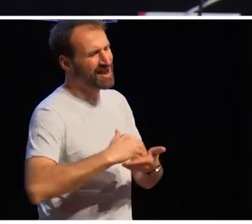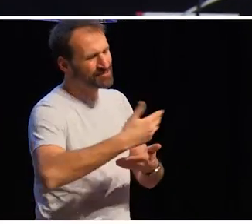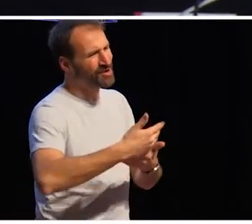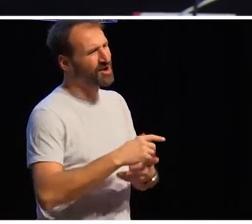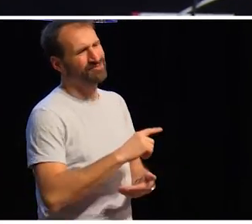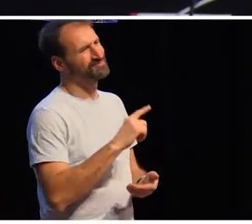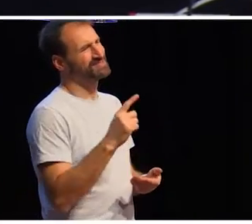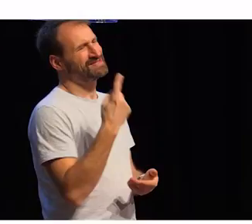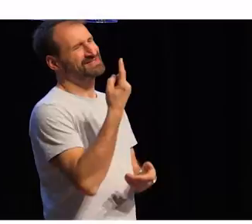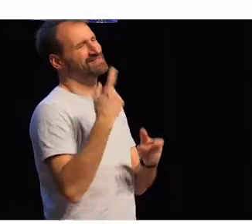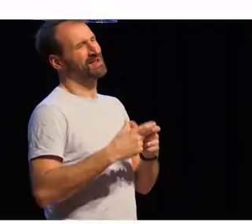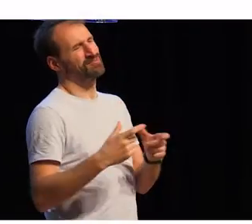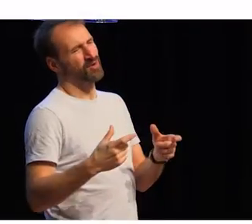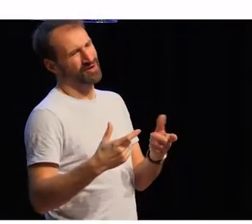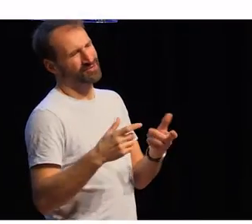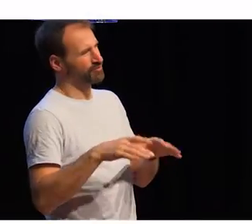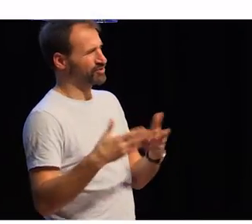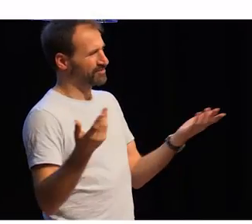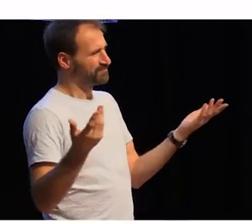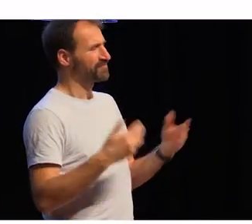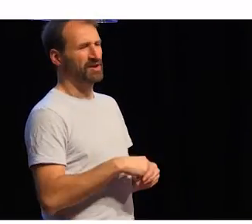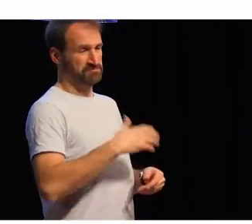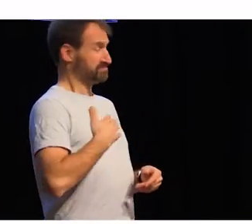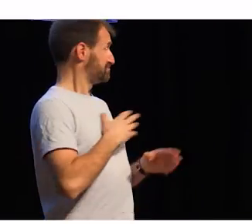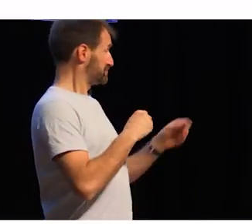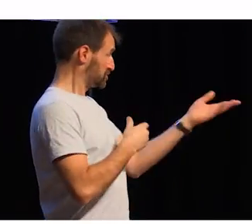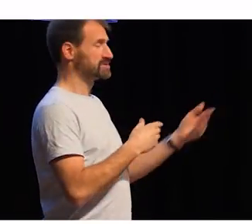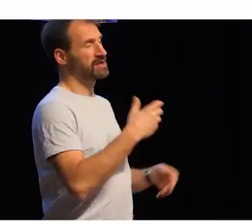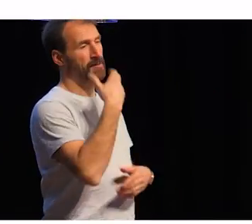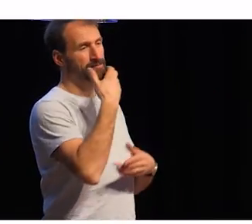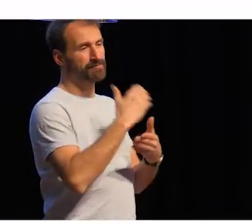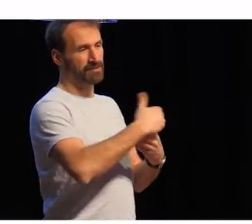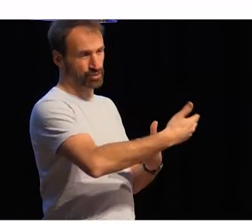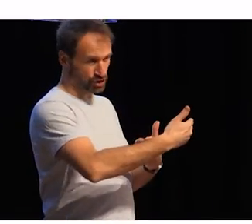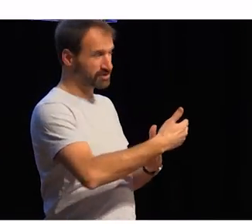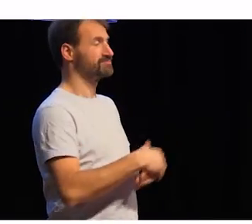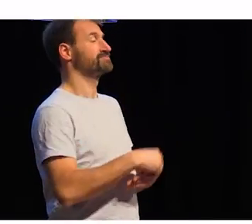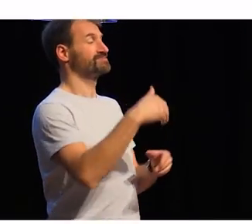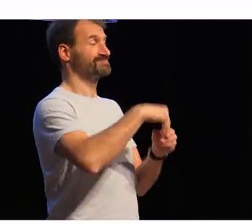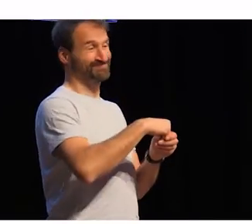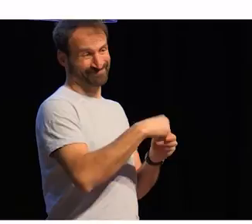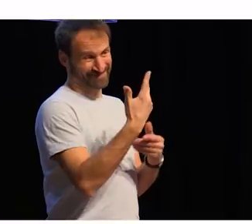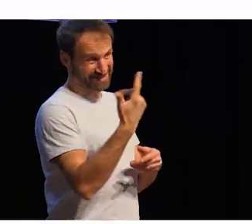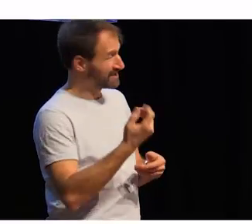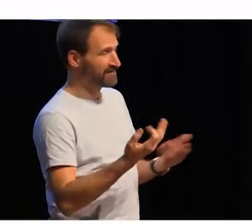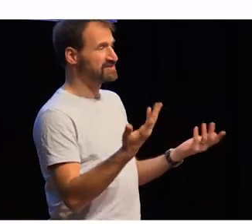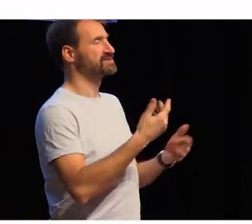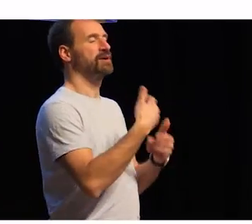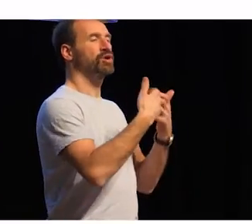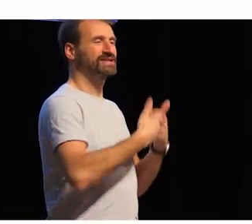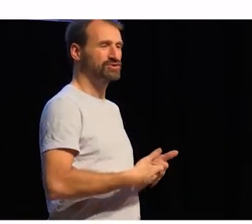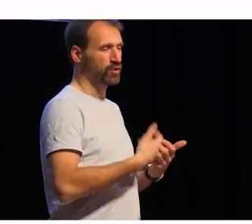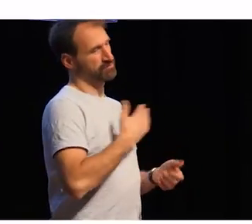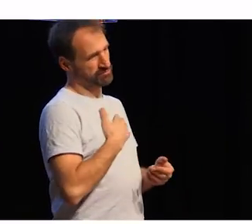this case, I'm using a MacBook. There are three things to take note. What is the processor? The processor inside my MacBook is Intel Core